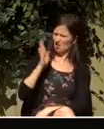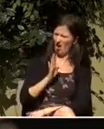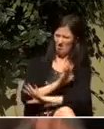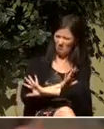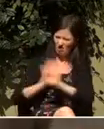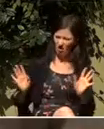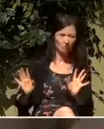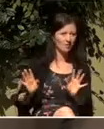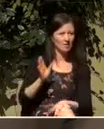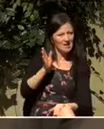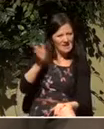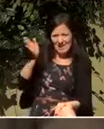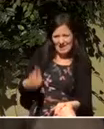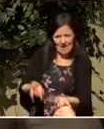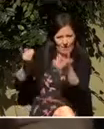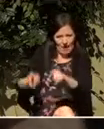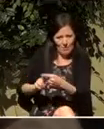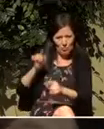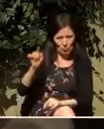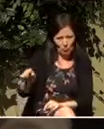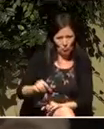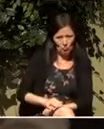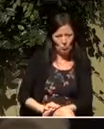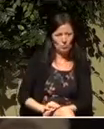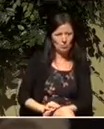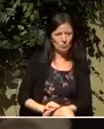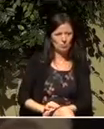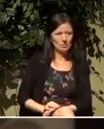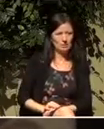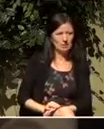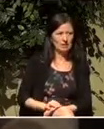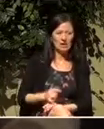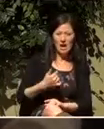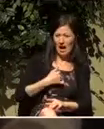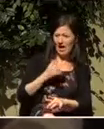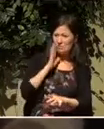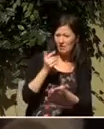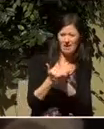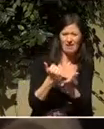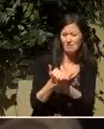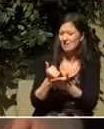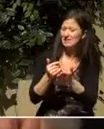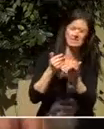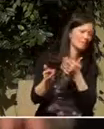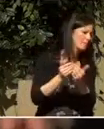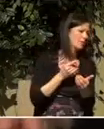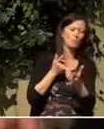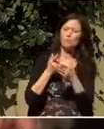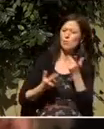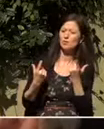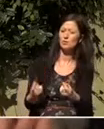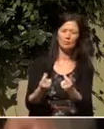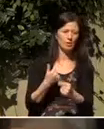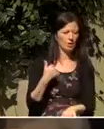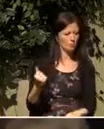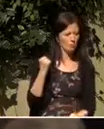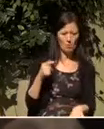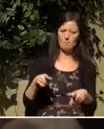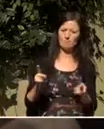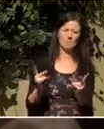forbid, that should never happen to you. I would do whatever it took to make sure that that didn't